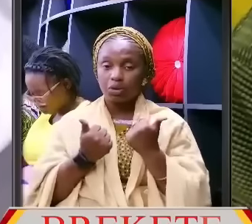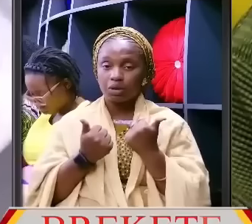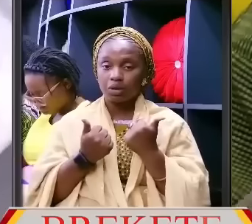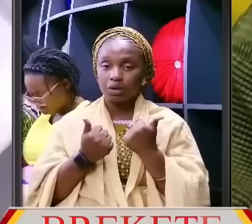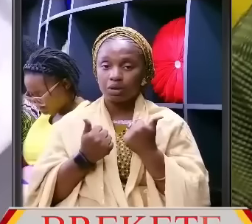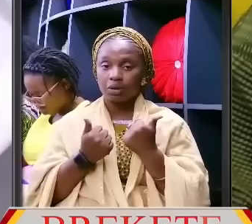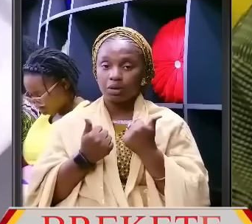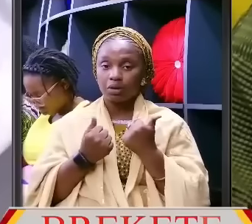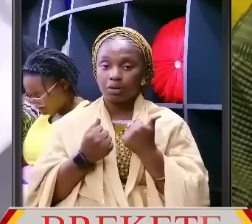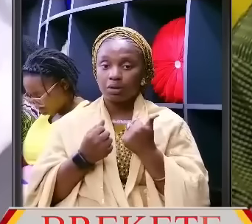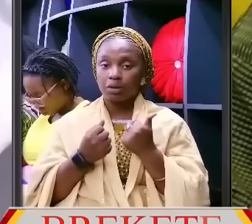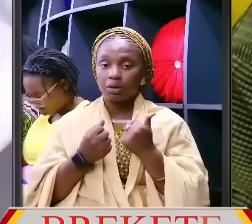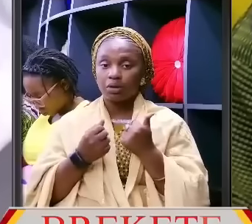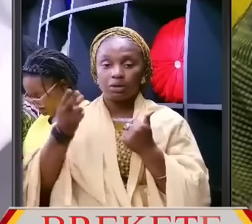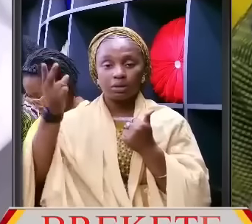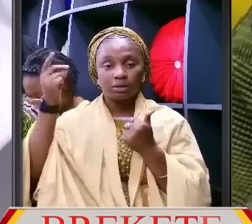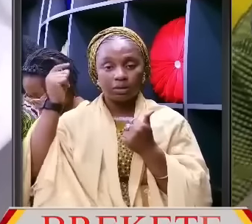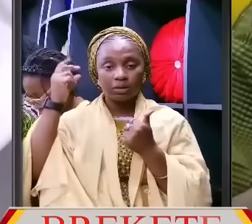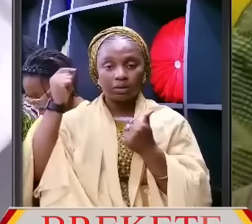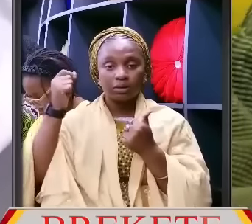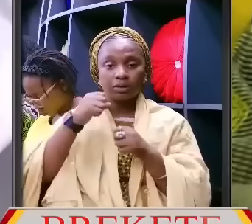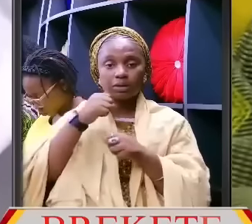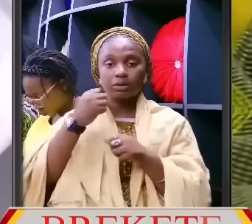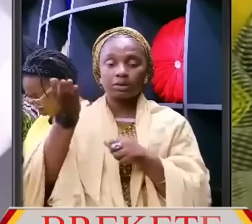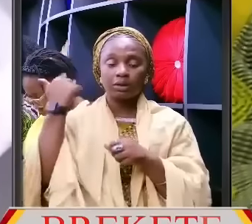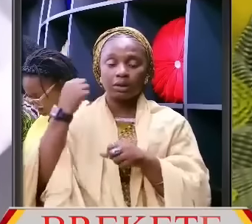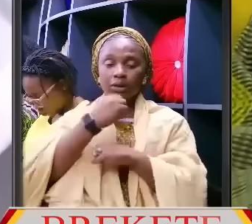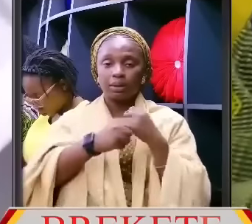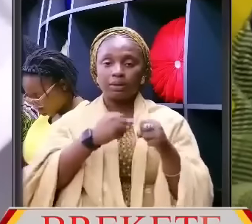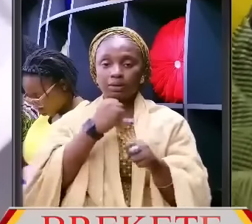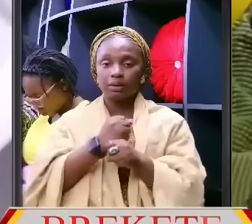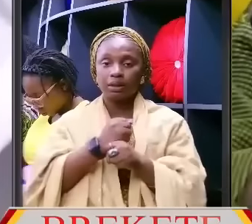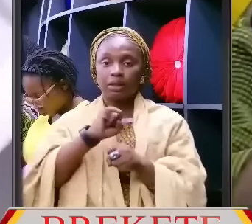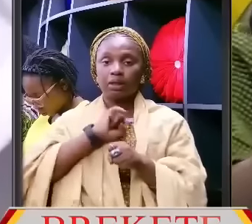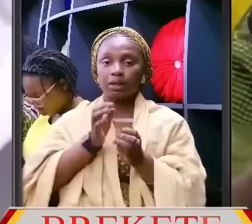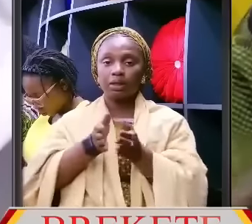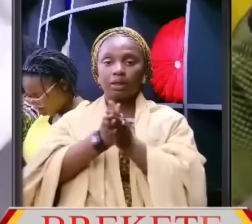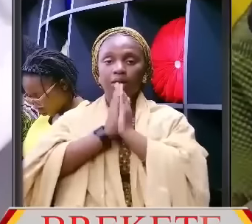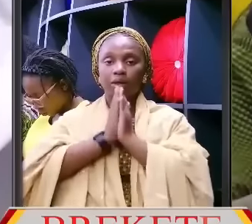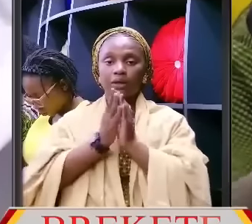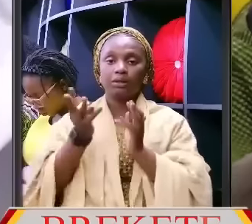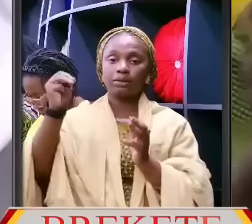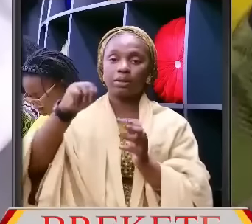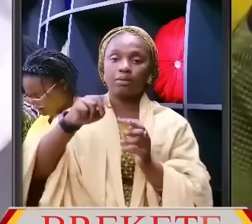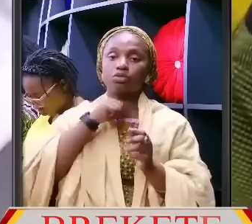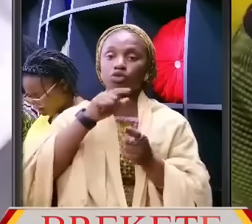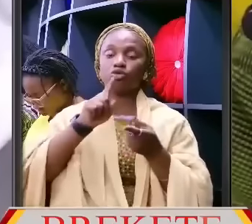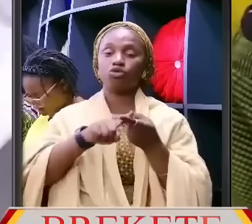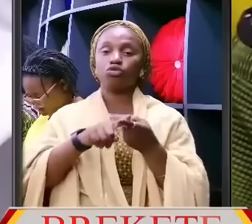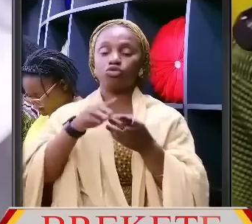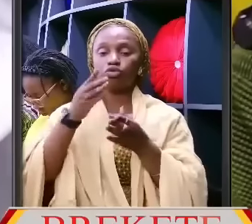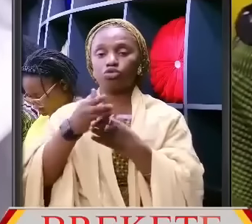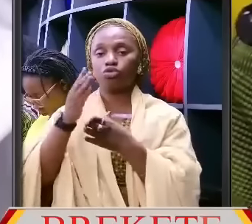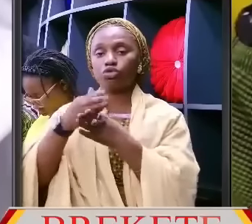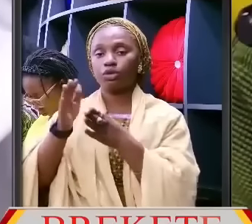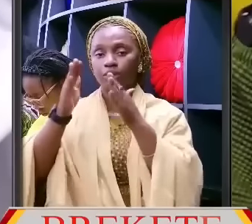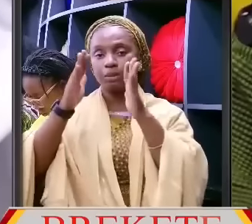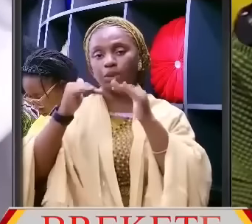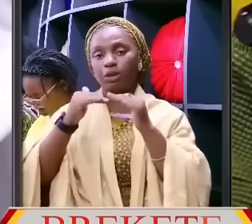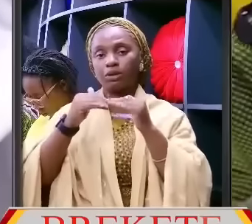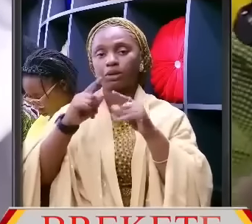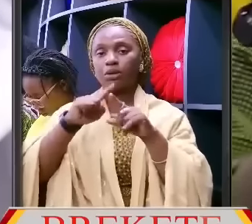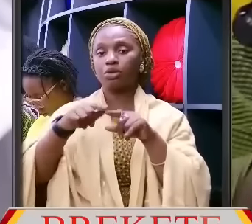now, I tell the same, they not share the house. This man, see, go carry people, go to the house, they share that. The same,